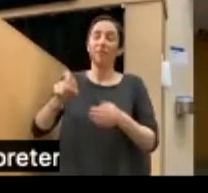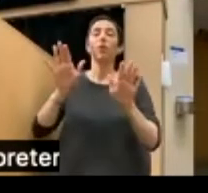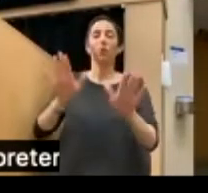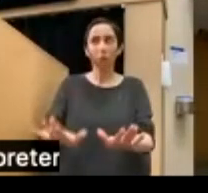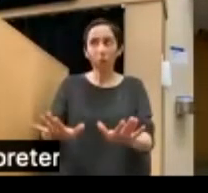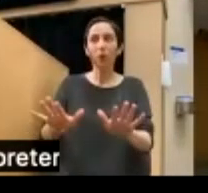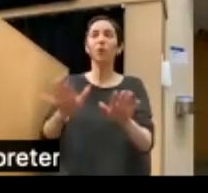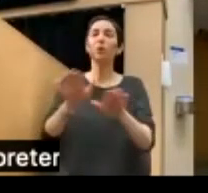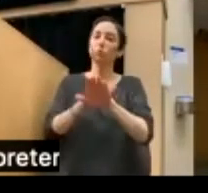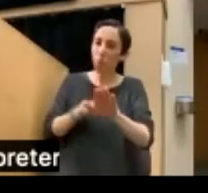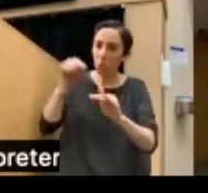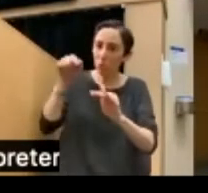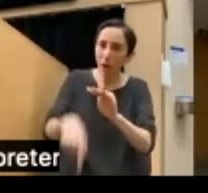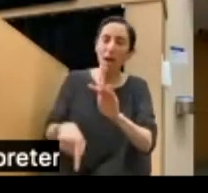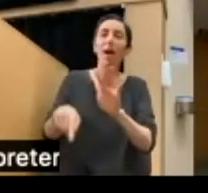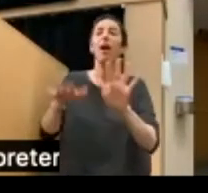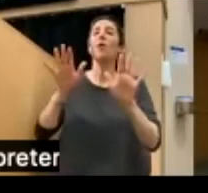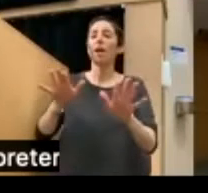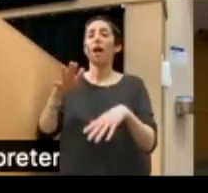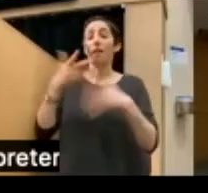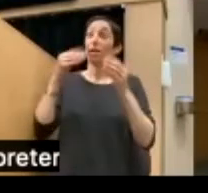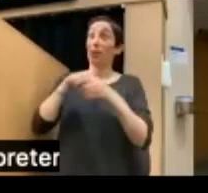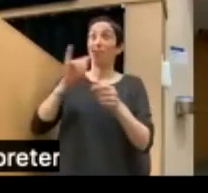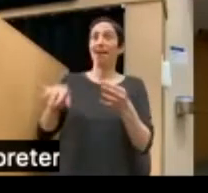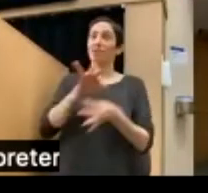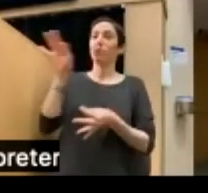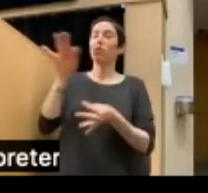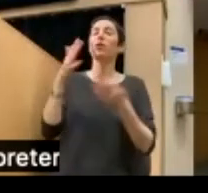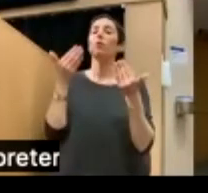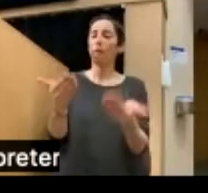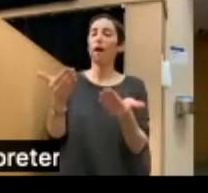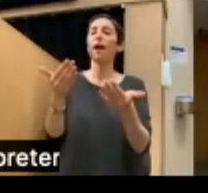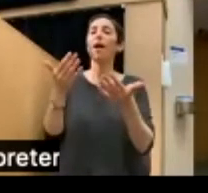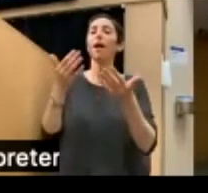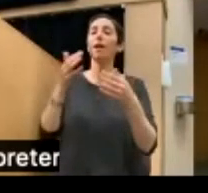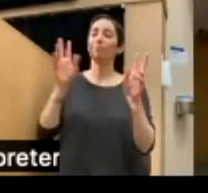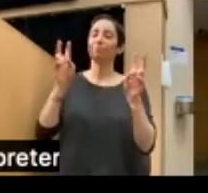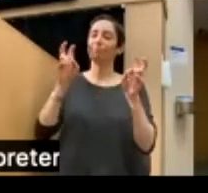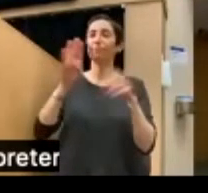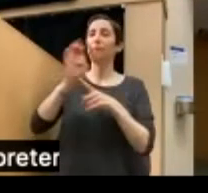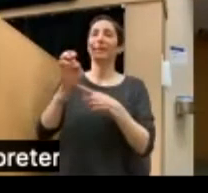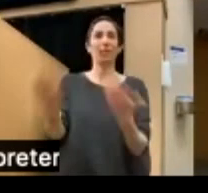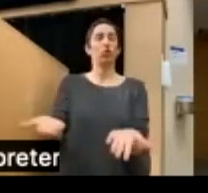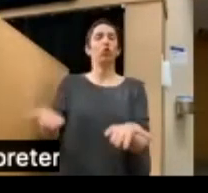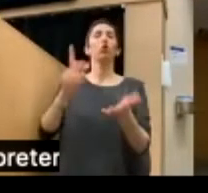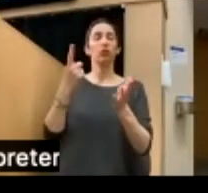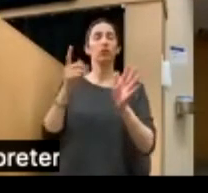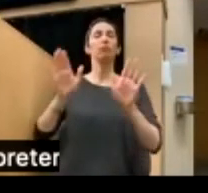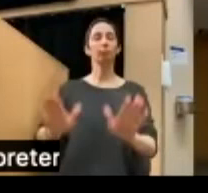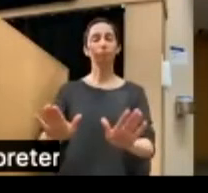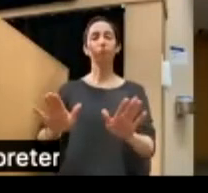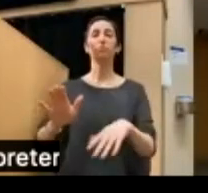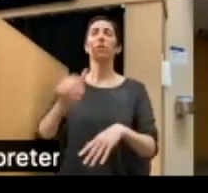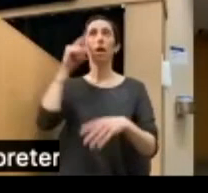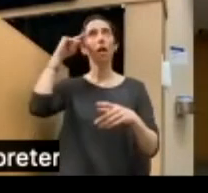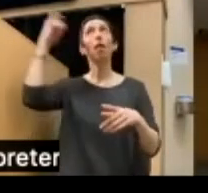actually in that spirit, let's be here now for a second. So you can close your eyes for a second if you like. We're just going to take some deep